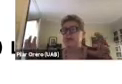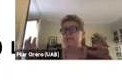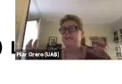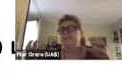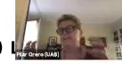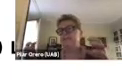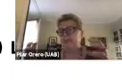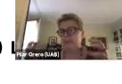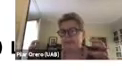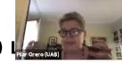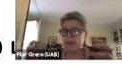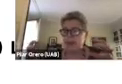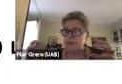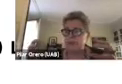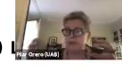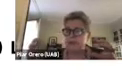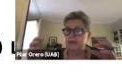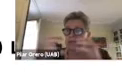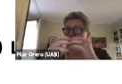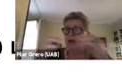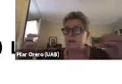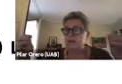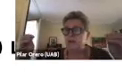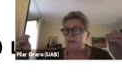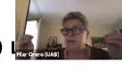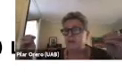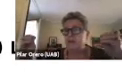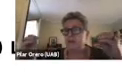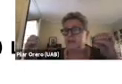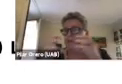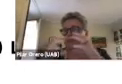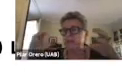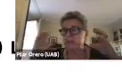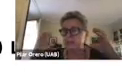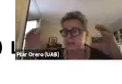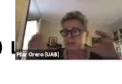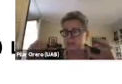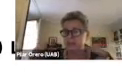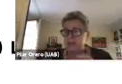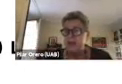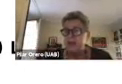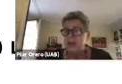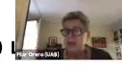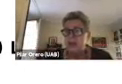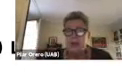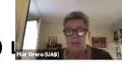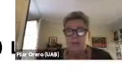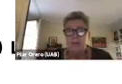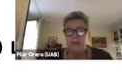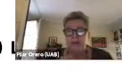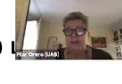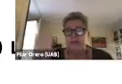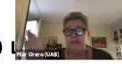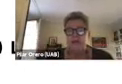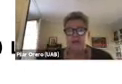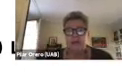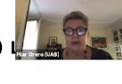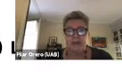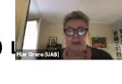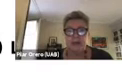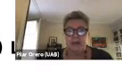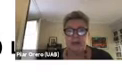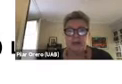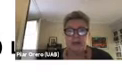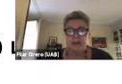because the sound is now coming in objects, is coming in channels. You can see on the